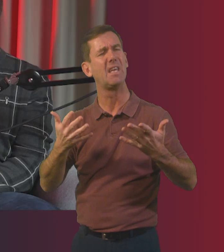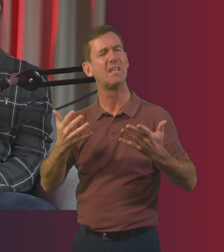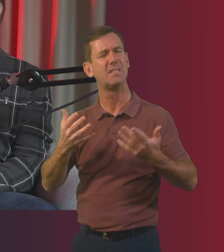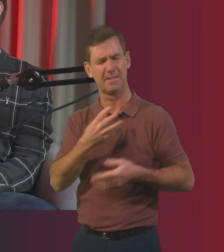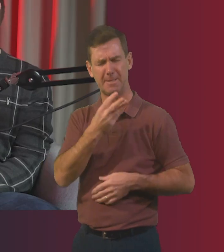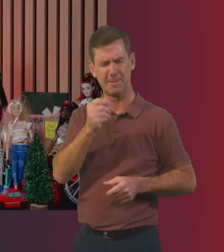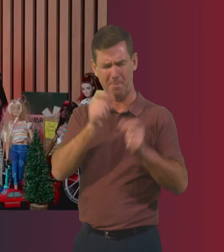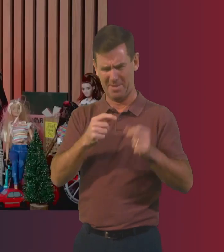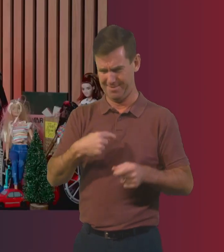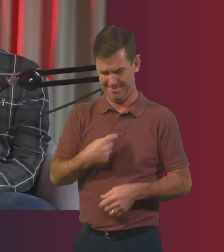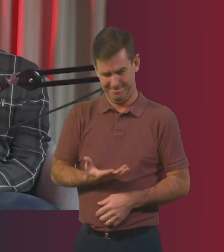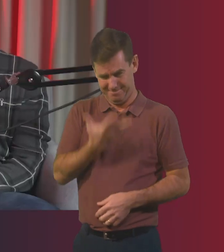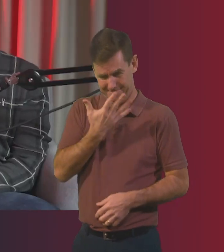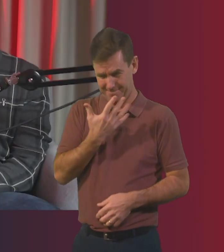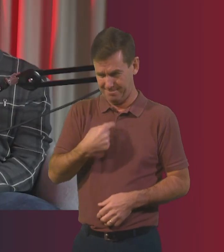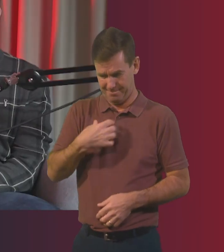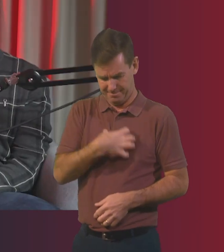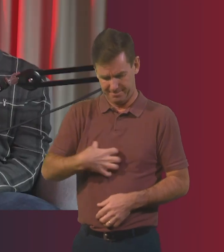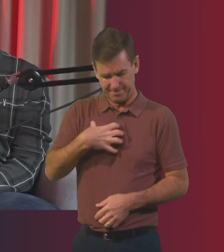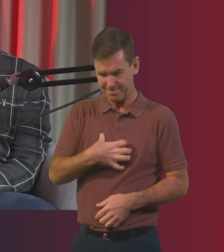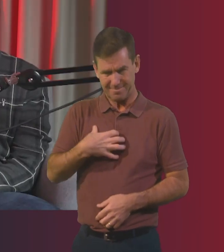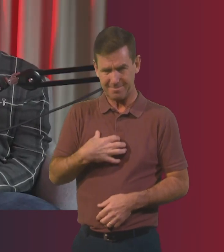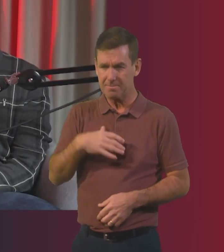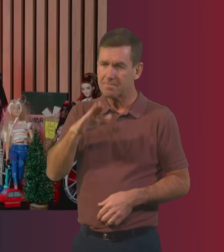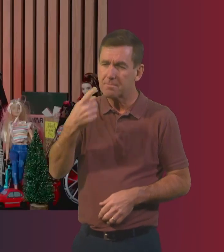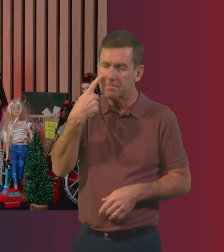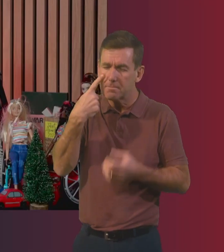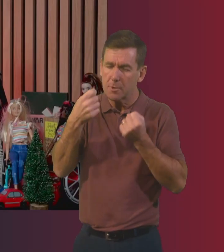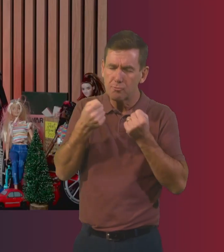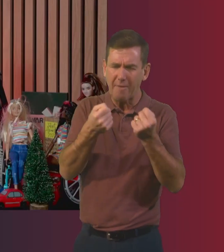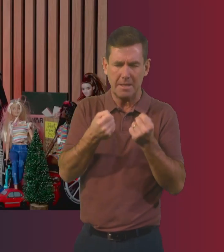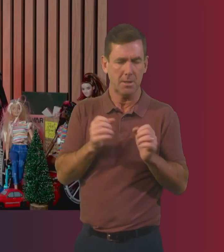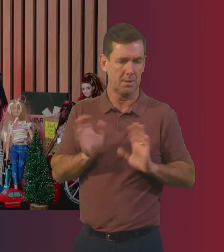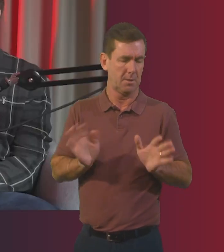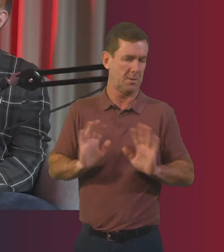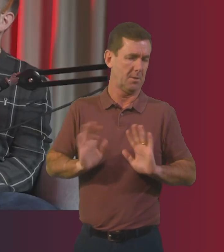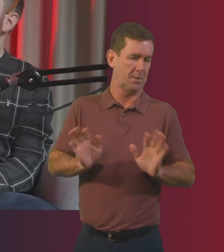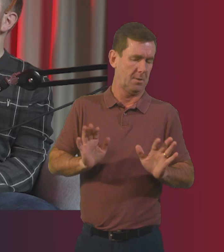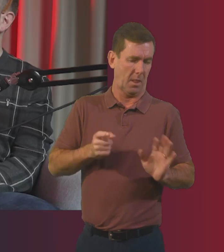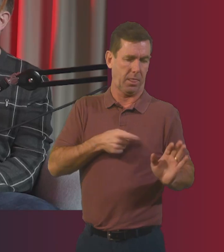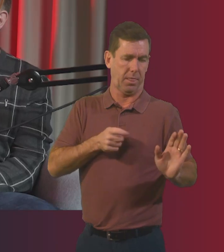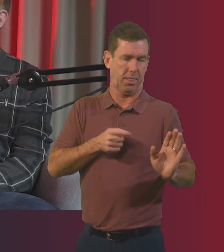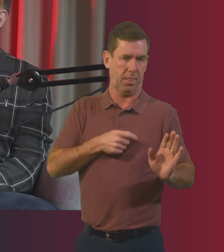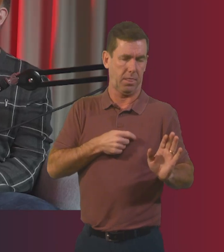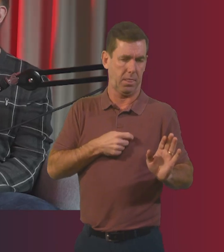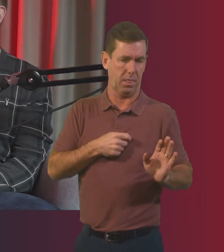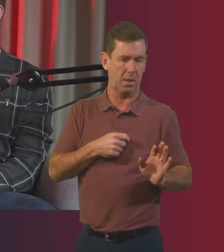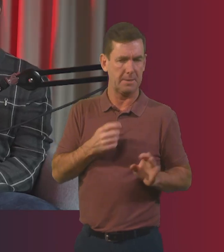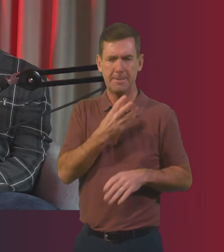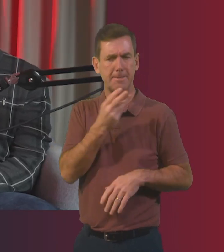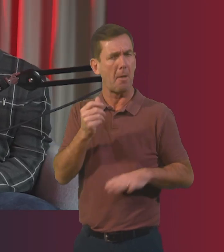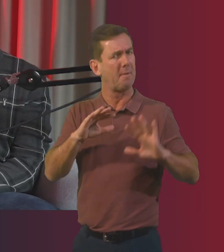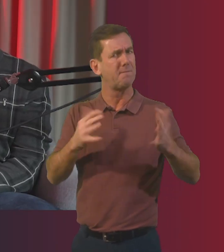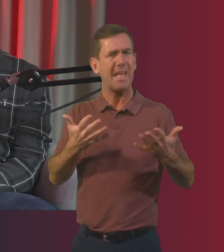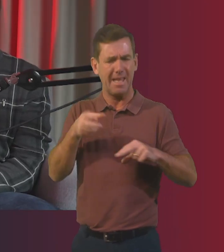ordeal, and it can feel a bit, if you suffer from anxiety or whatever as well, it can be just a bit hard. I understand. So I can understand why some people don't, but I think for